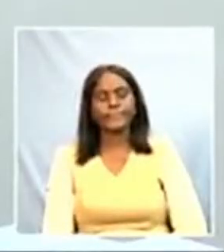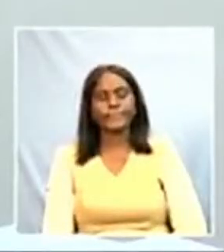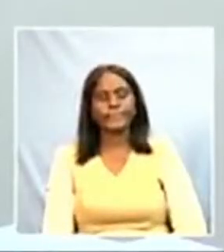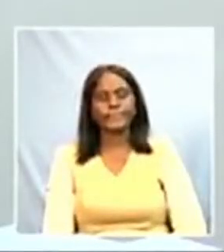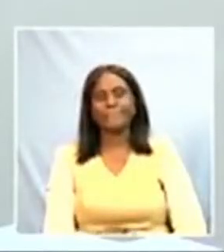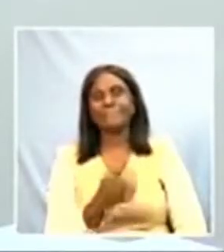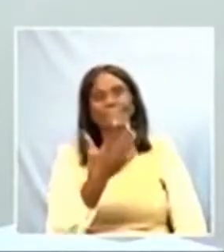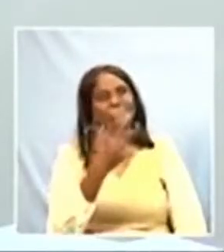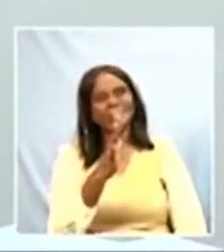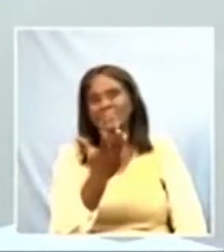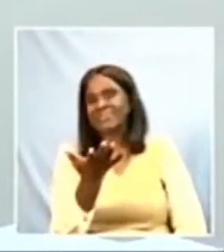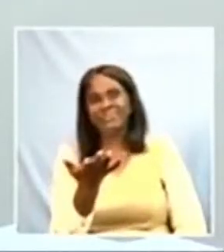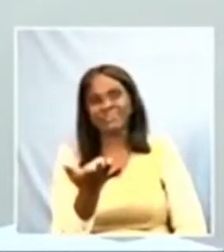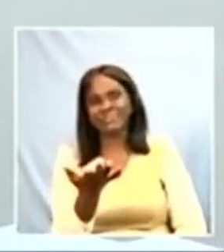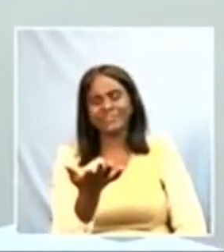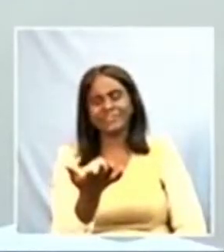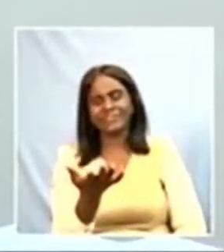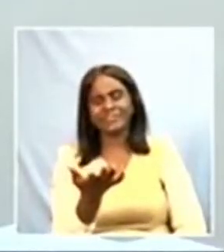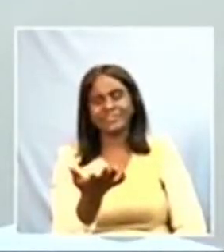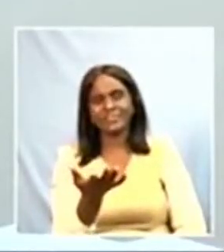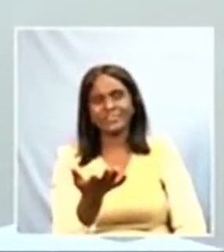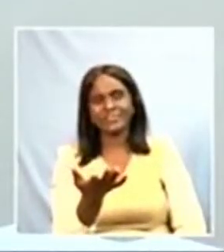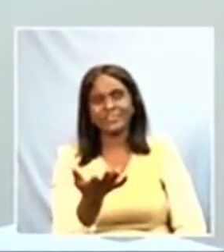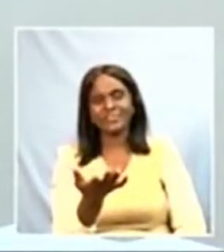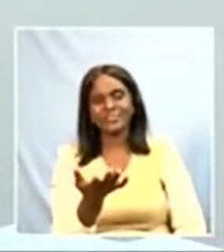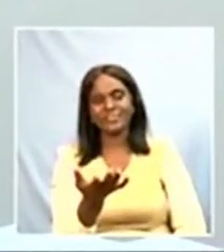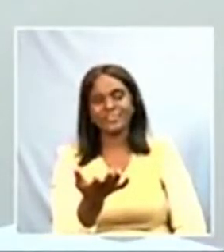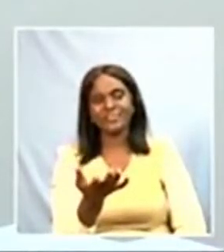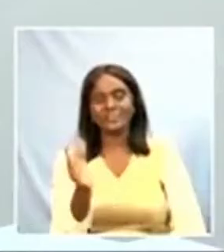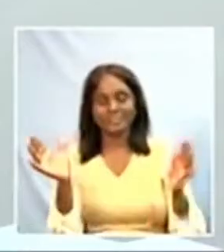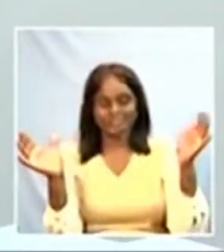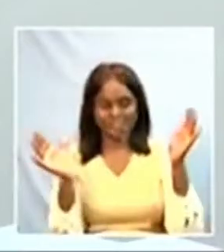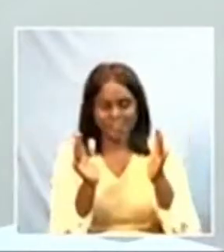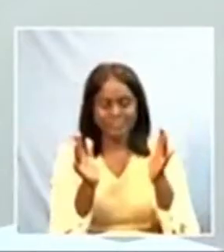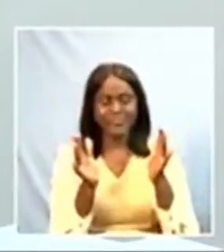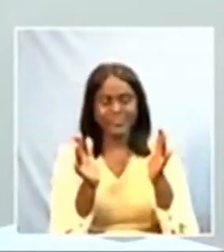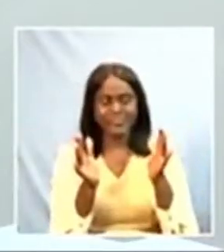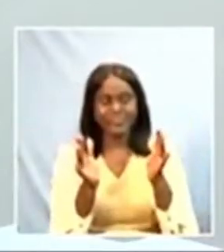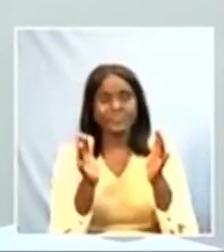Just like that. I know I'll make a summary. It is